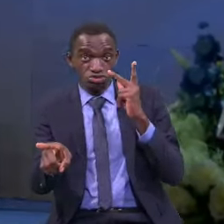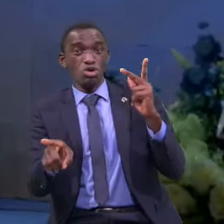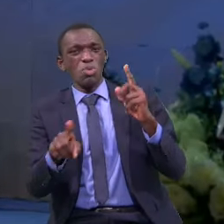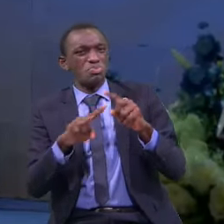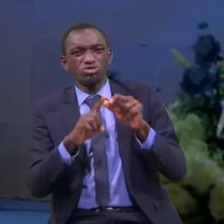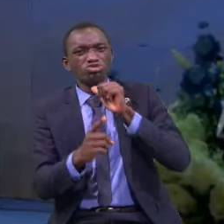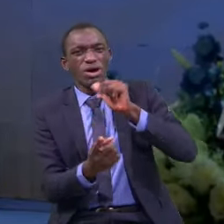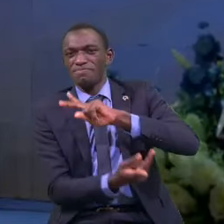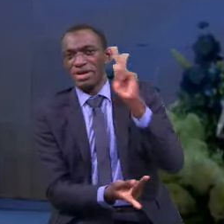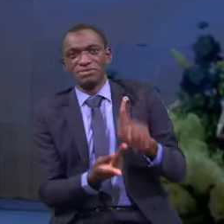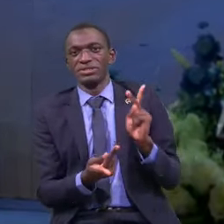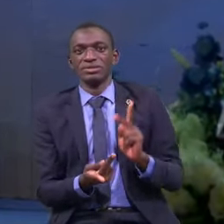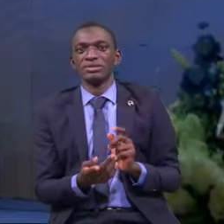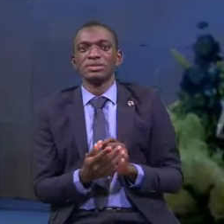perfectly.